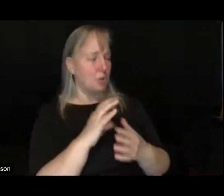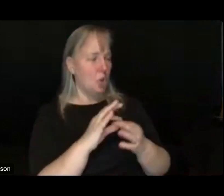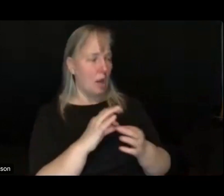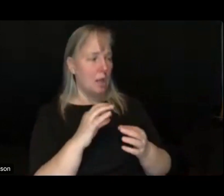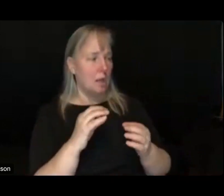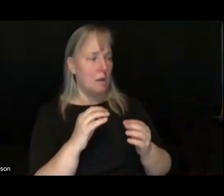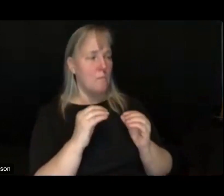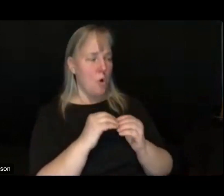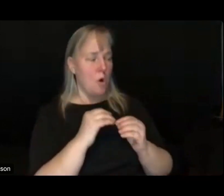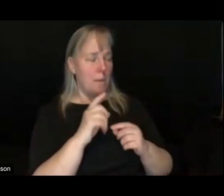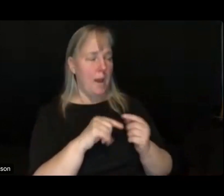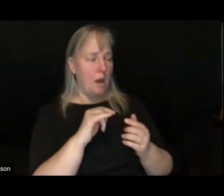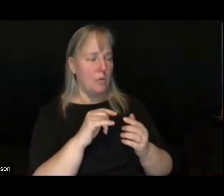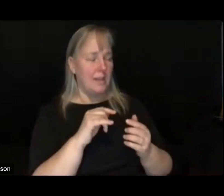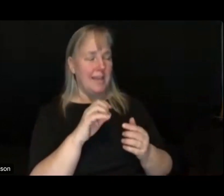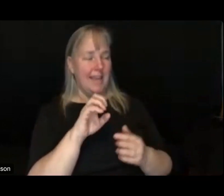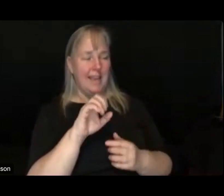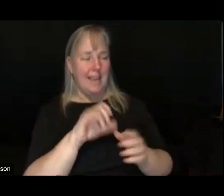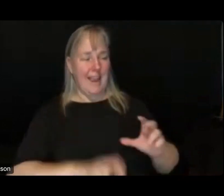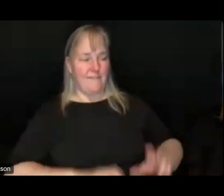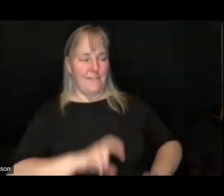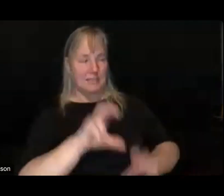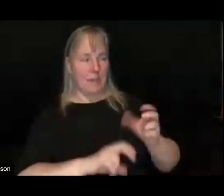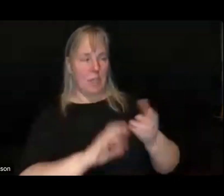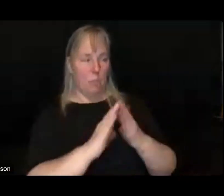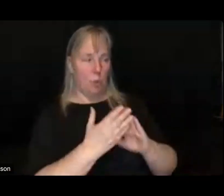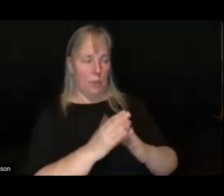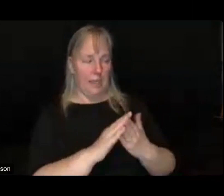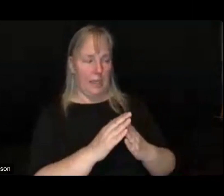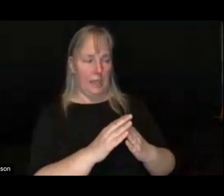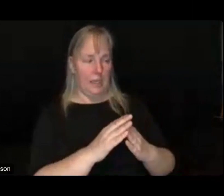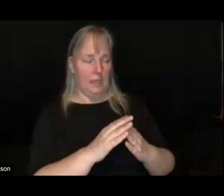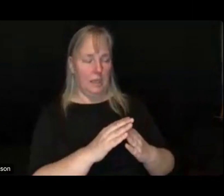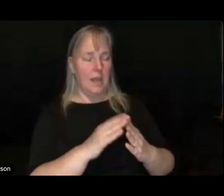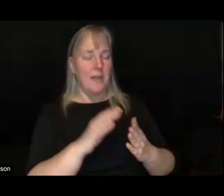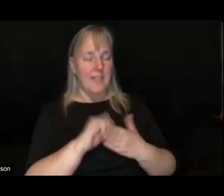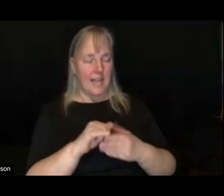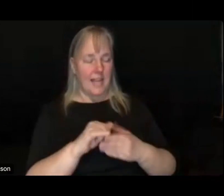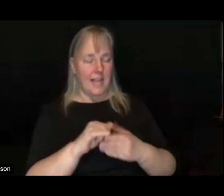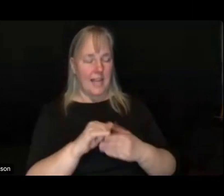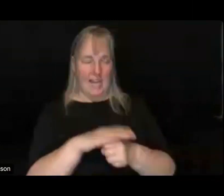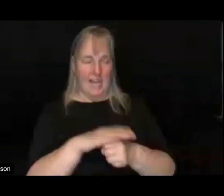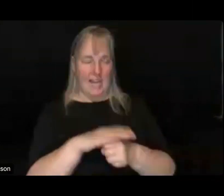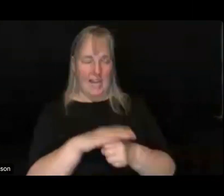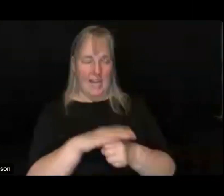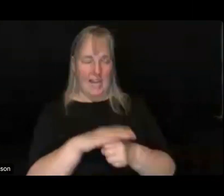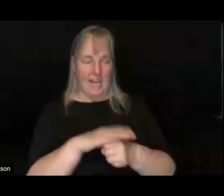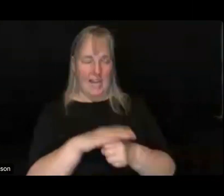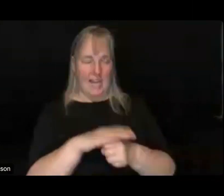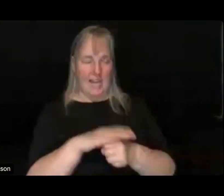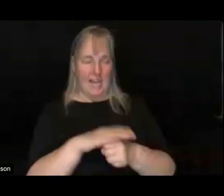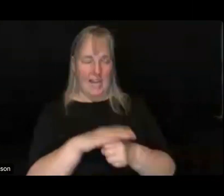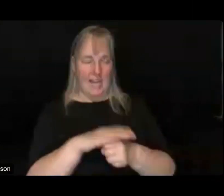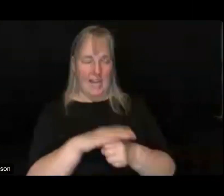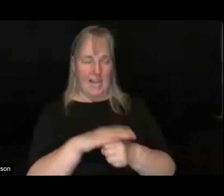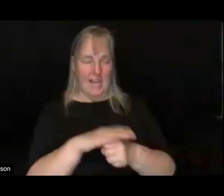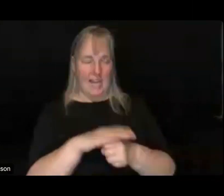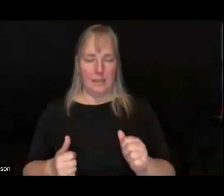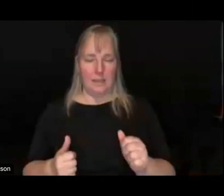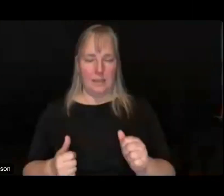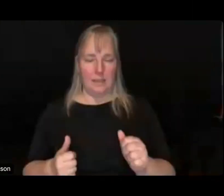community when I mentioned that. That's an area where we have lagged, and that is, it's just the way it is right now. I mean, if you look